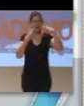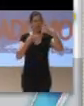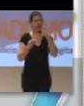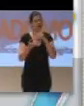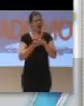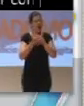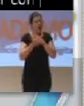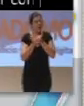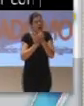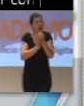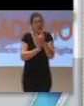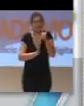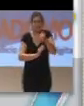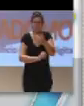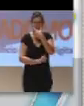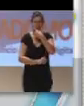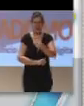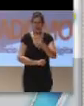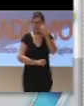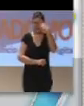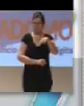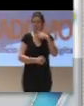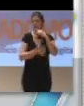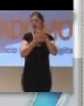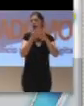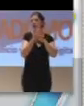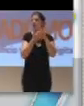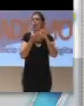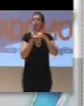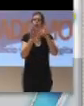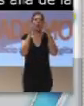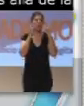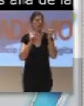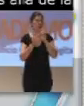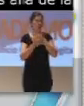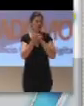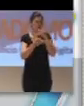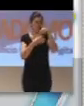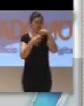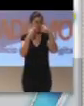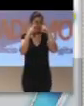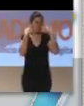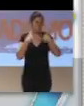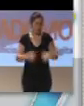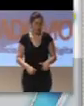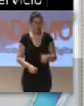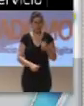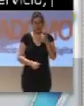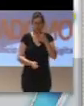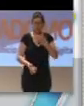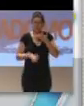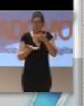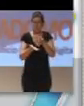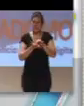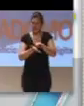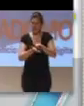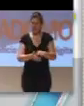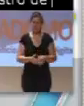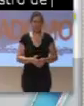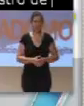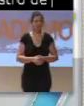happened, sometimes they see it as a way to release the pressure, to relieve the pressure